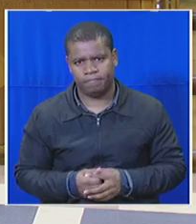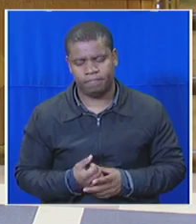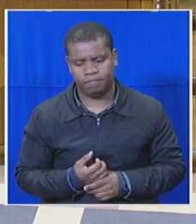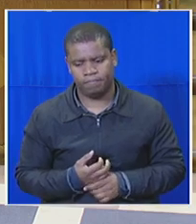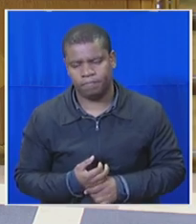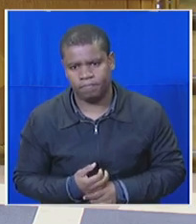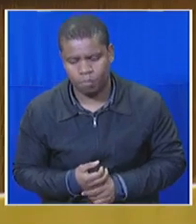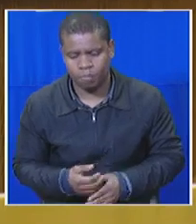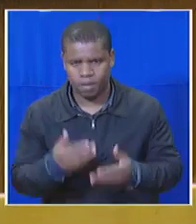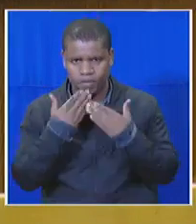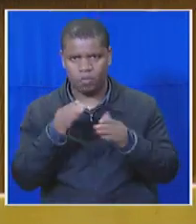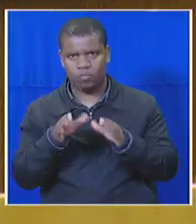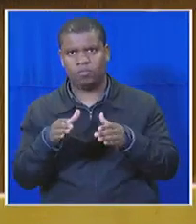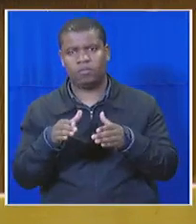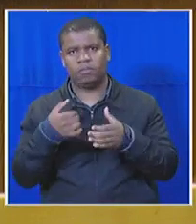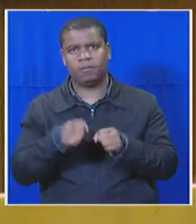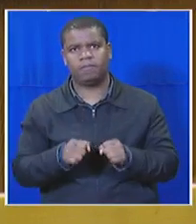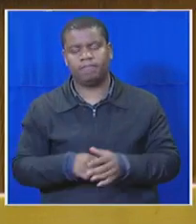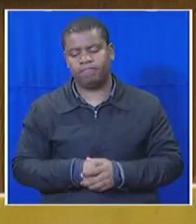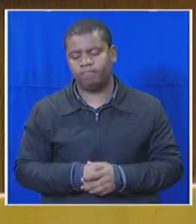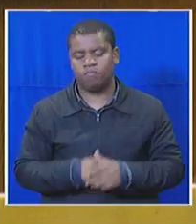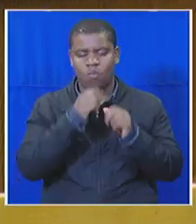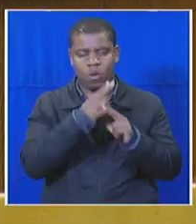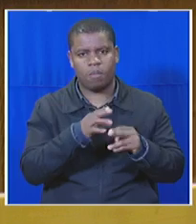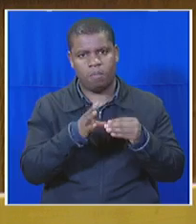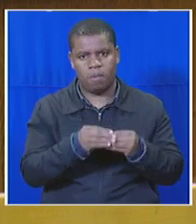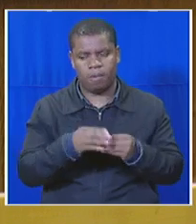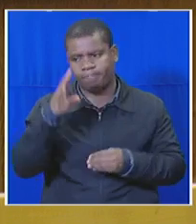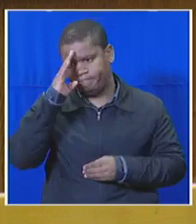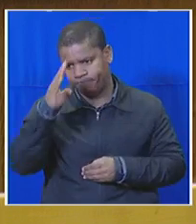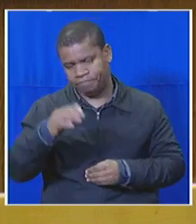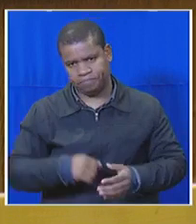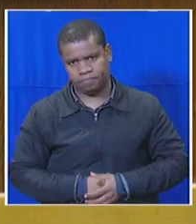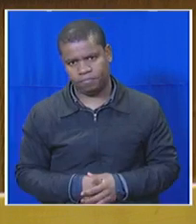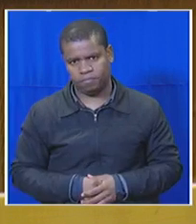Thank you, Chairperson. Honourable members, good afternoon.